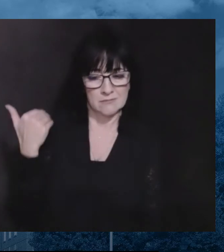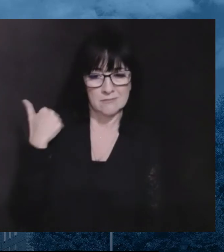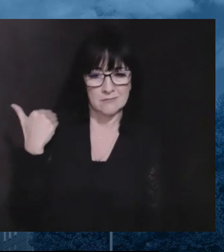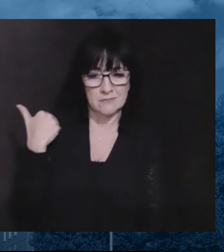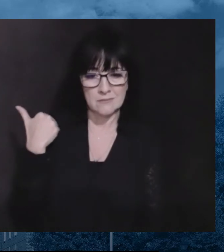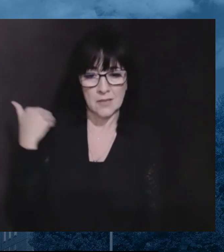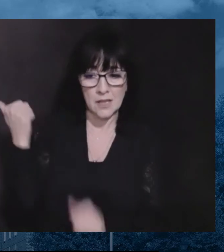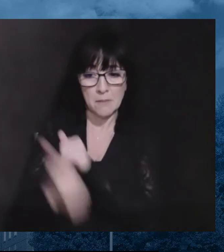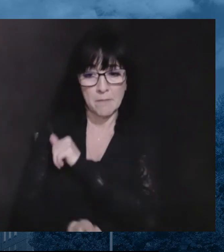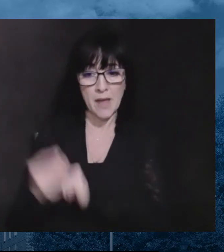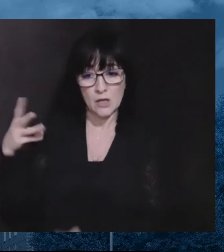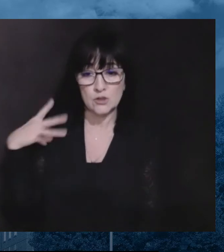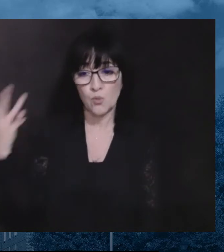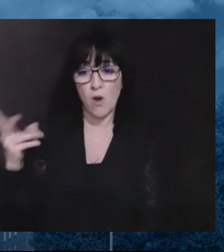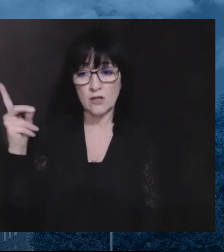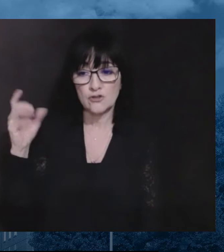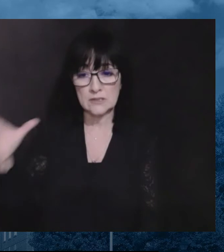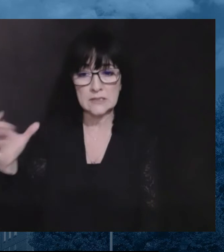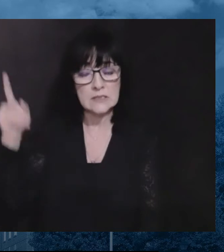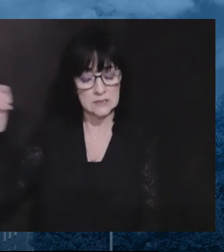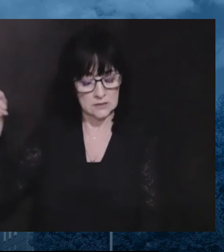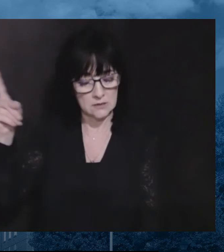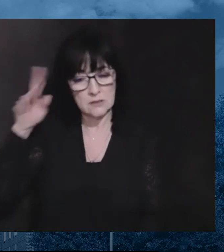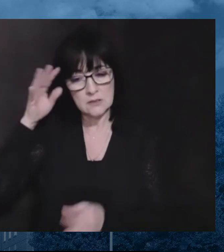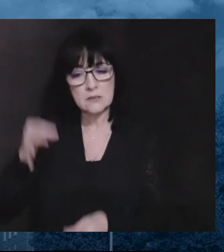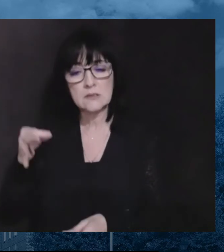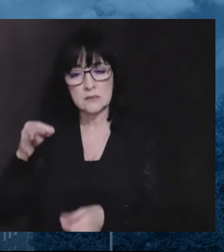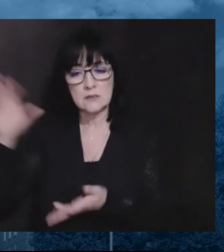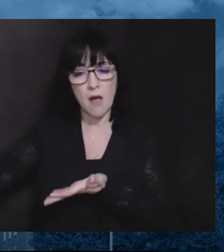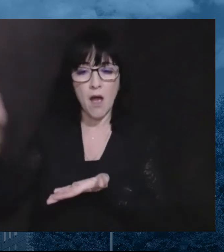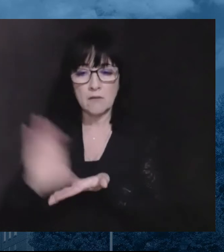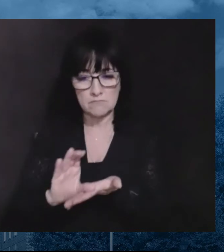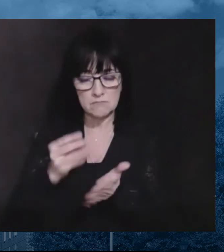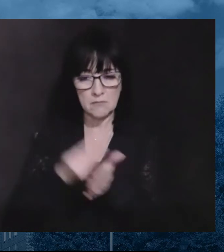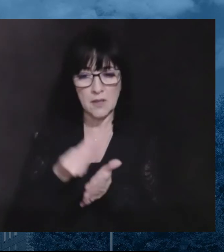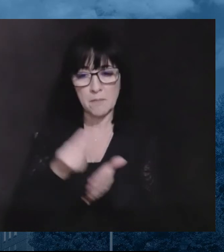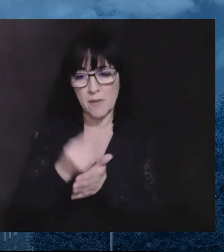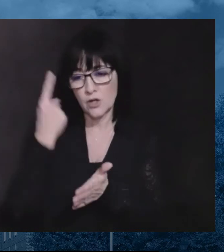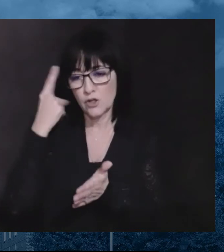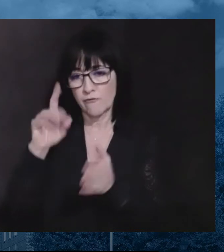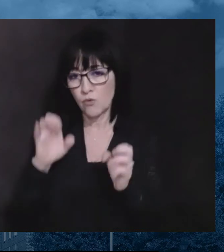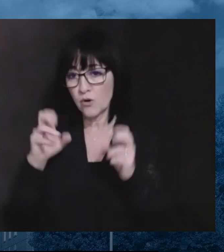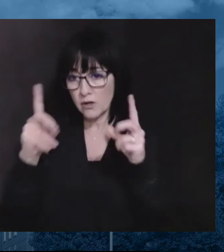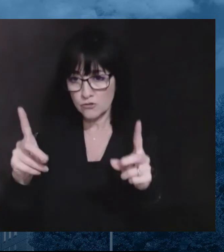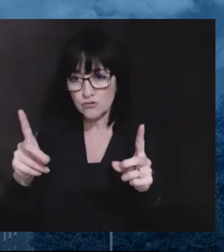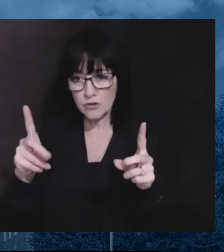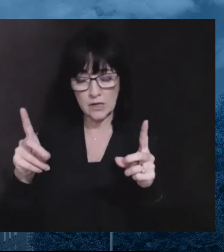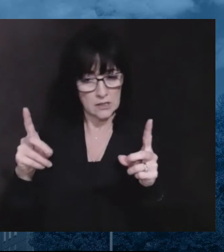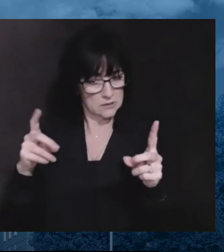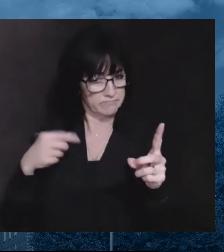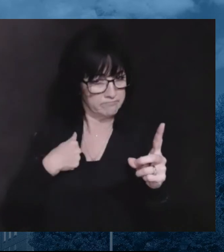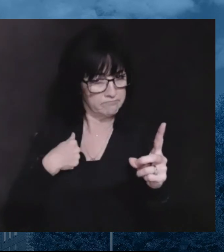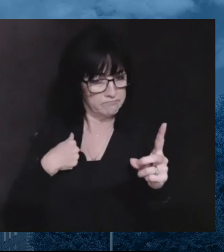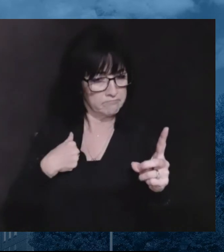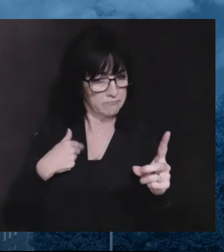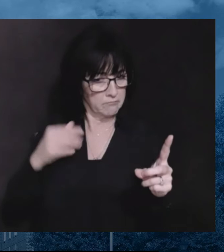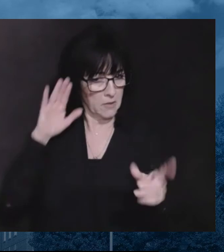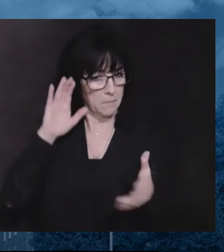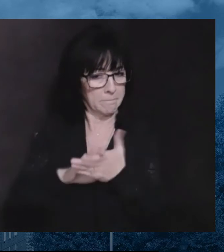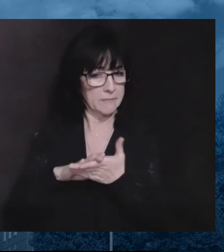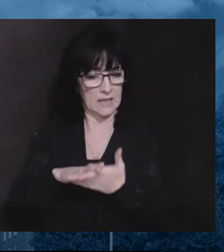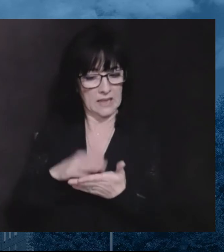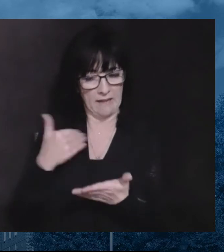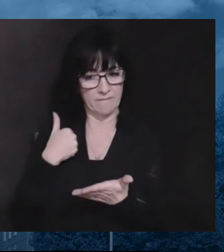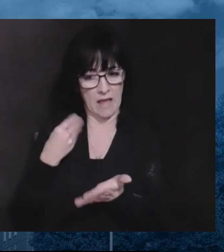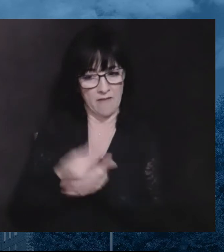Washington, D.C. for assistance for education. My understanding is there are resources in there for schools to look to the